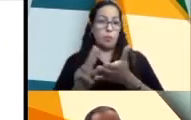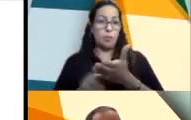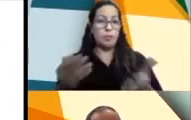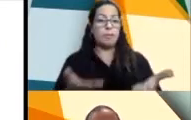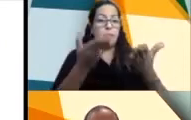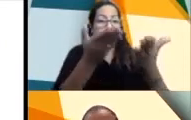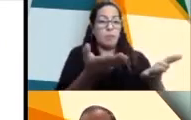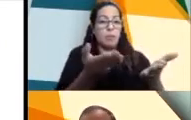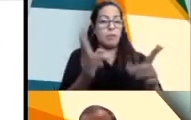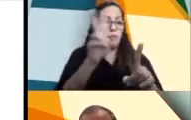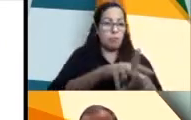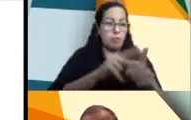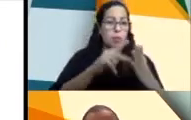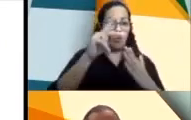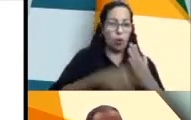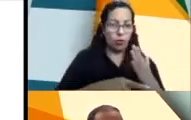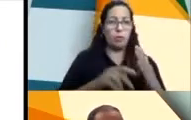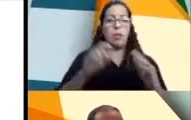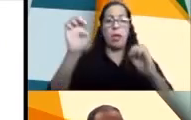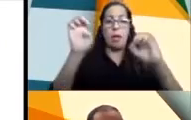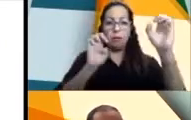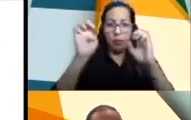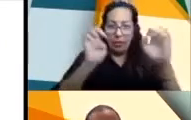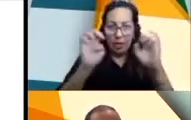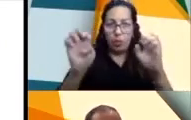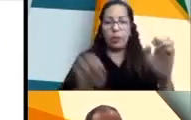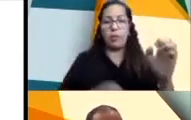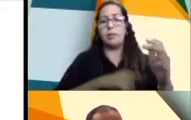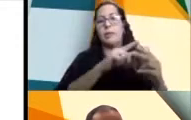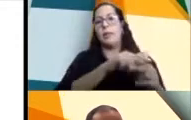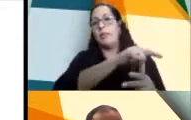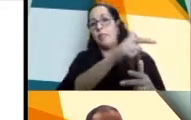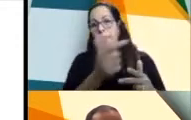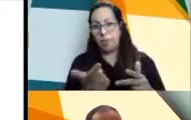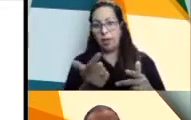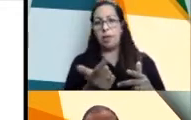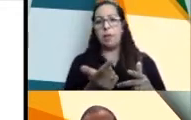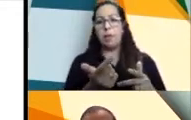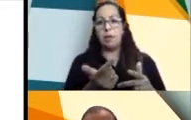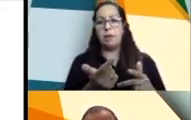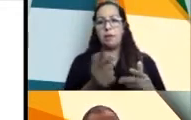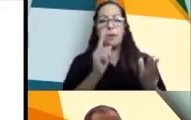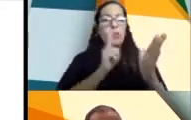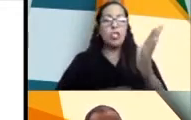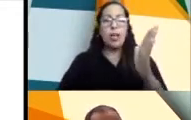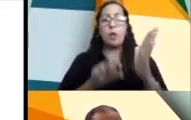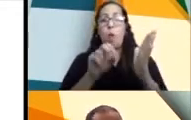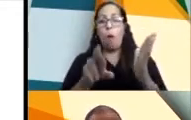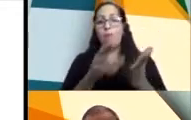projects. The project needs to be evaluated. They need to be checked or validated